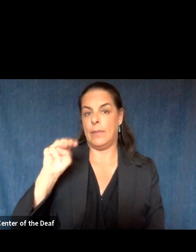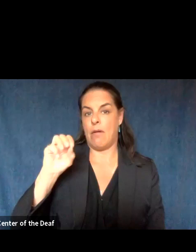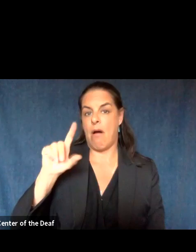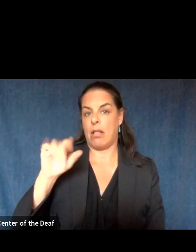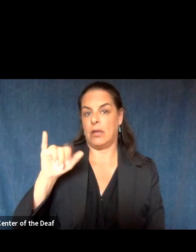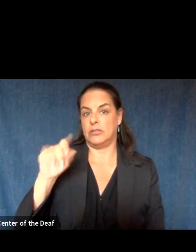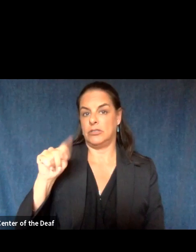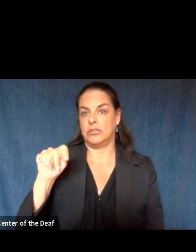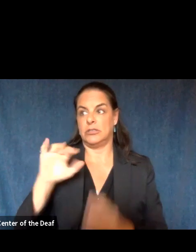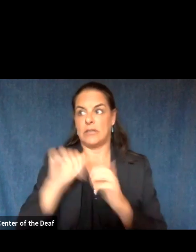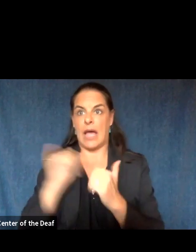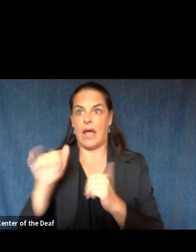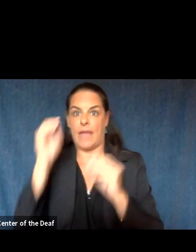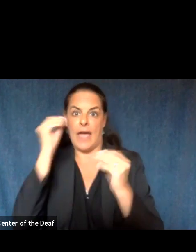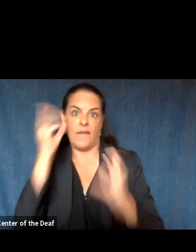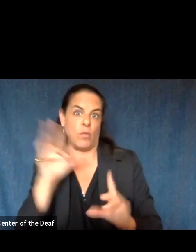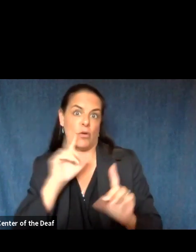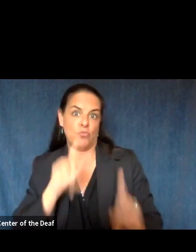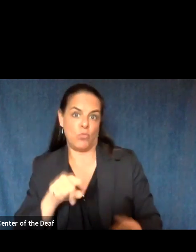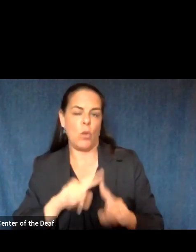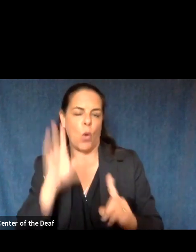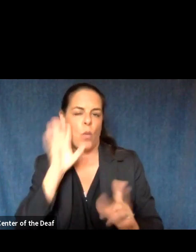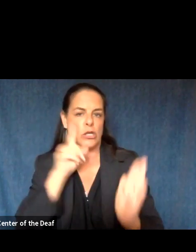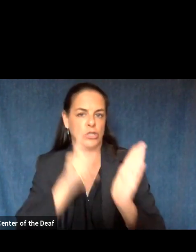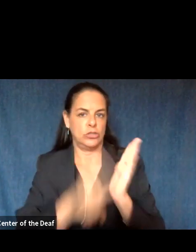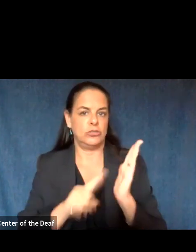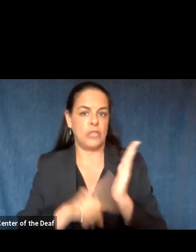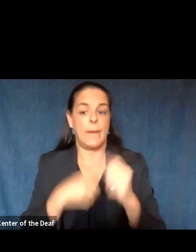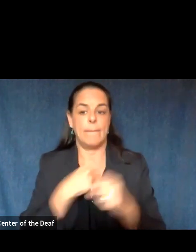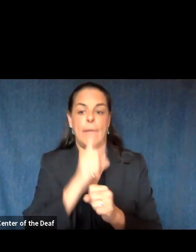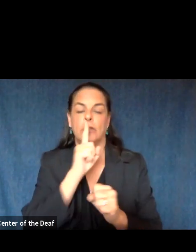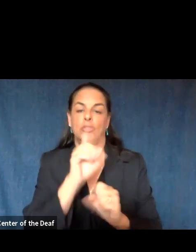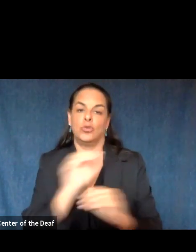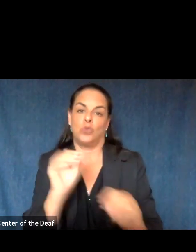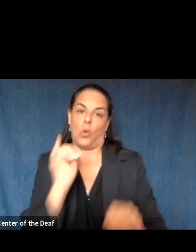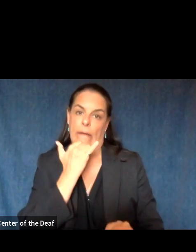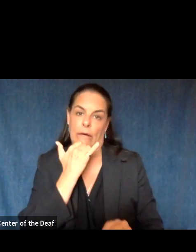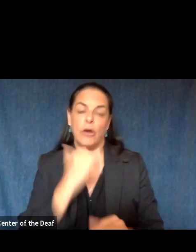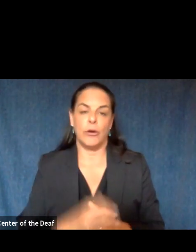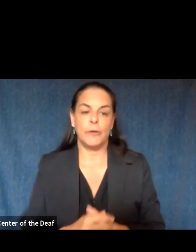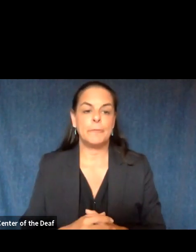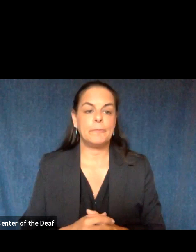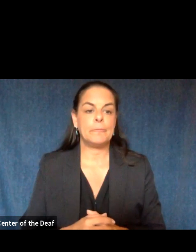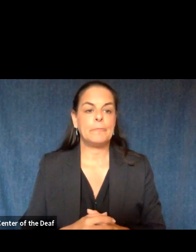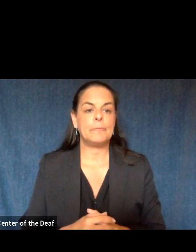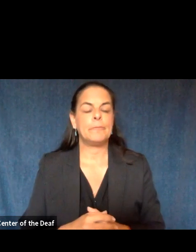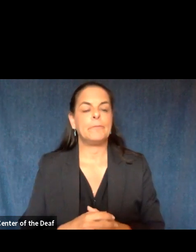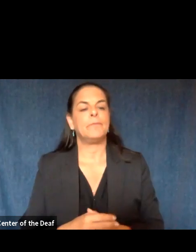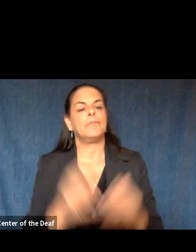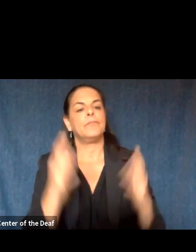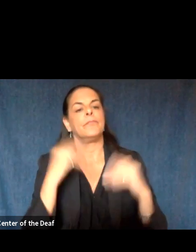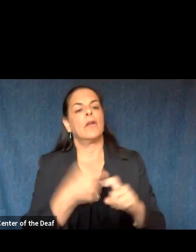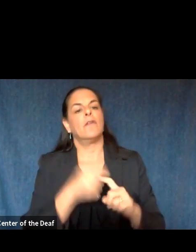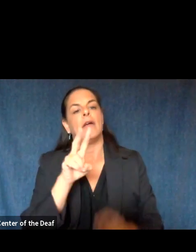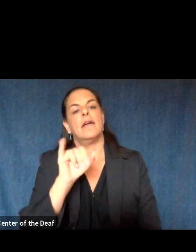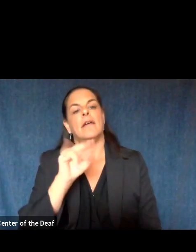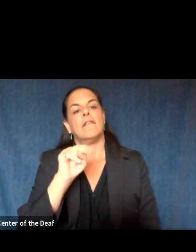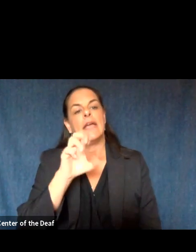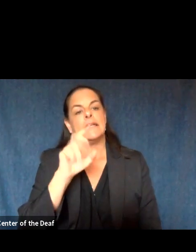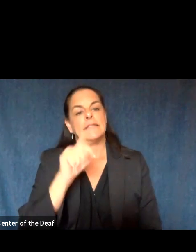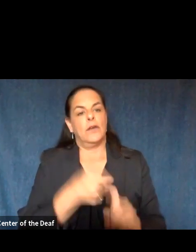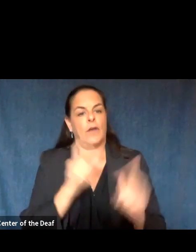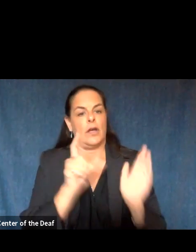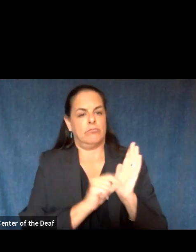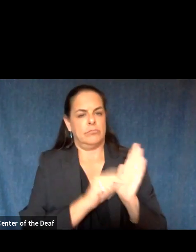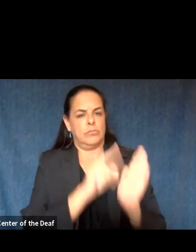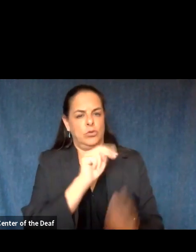and what we're seeing, but we'll check into it and follow up and make sure there's not been an error on what we reported. From Vincent with the Sentinel, the board